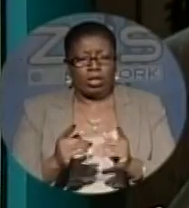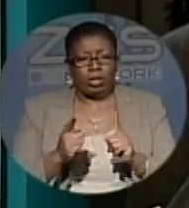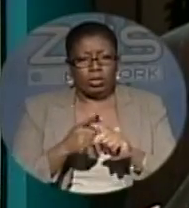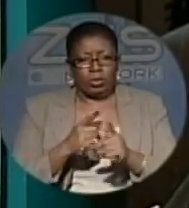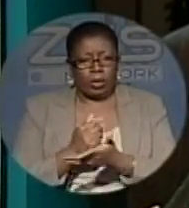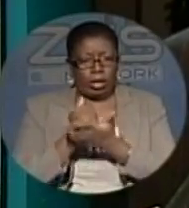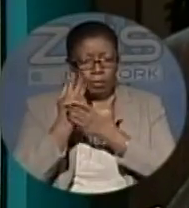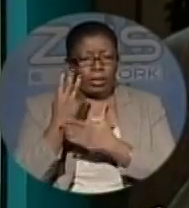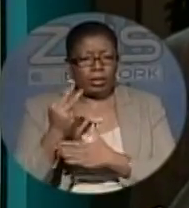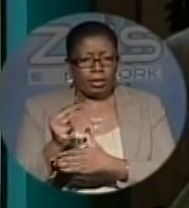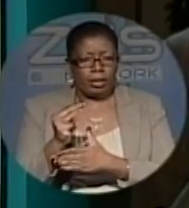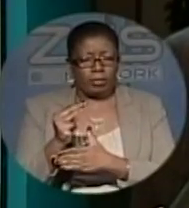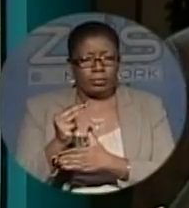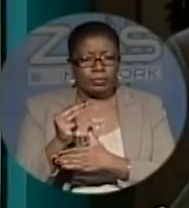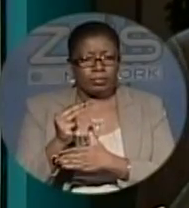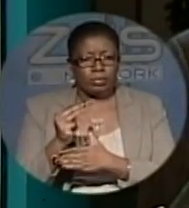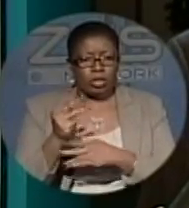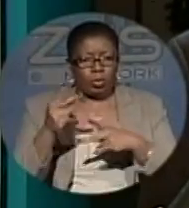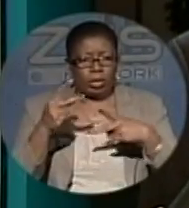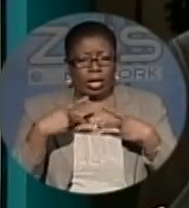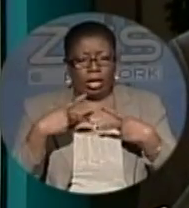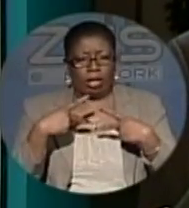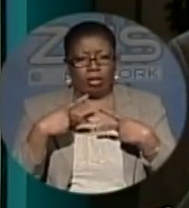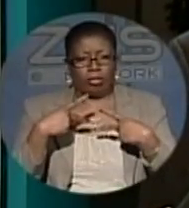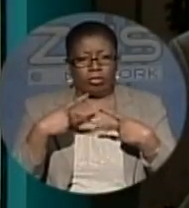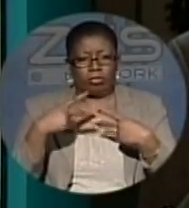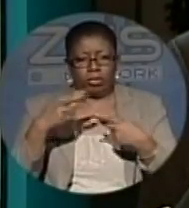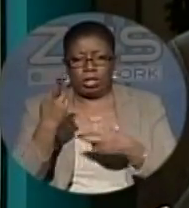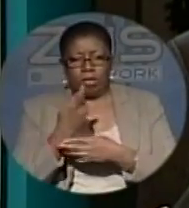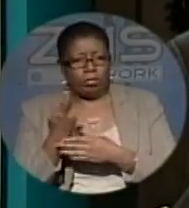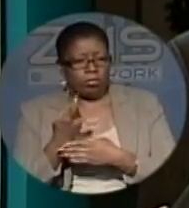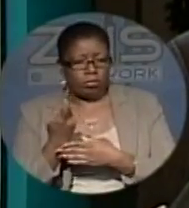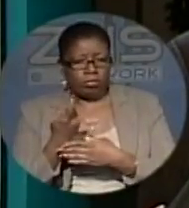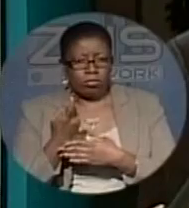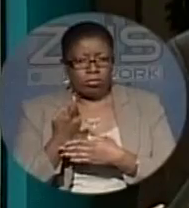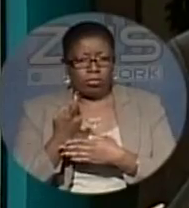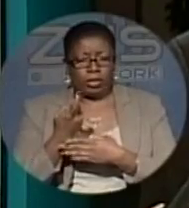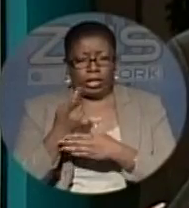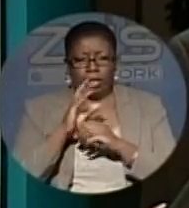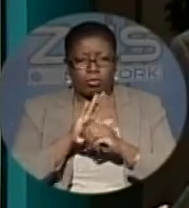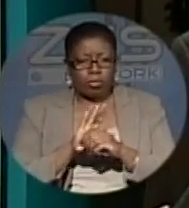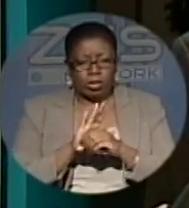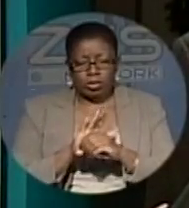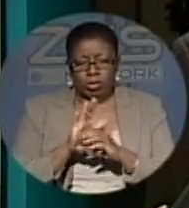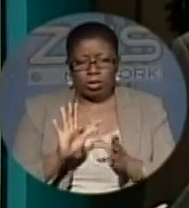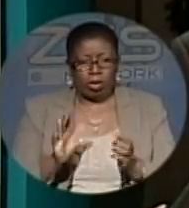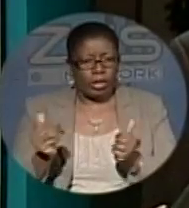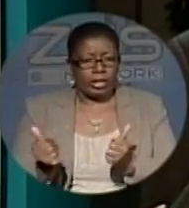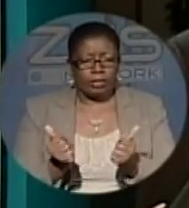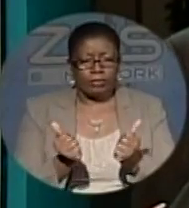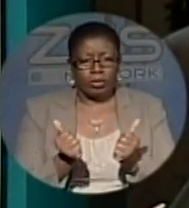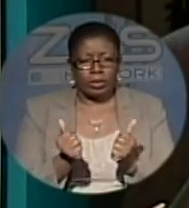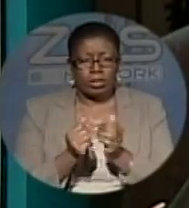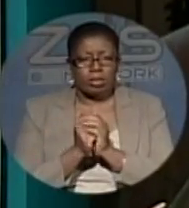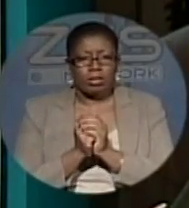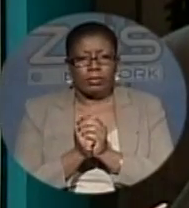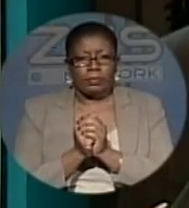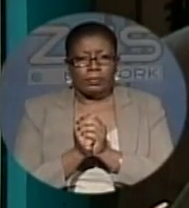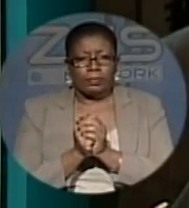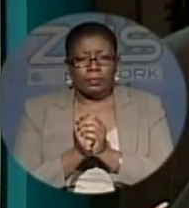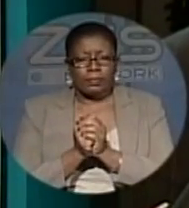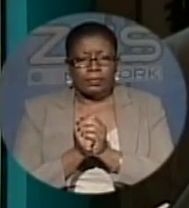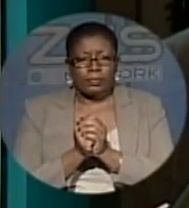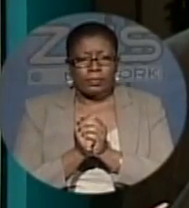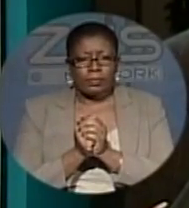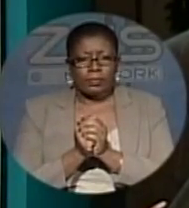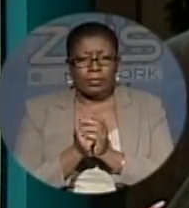because actually you have peer pressure in the homes, in the schools, in the community, and therefore